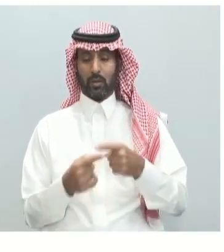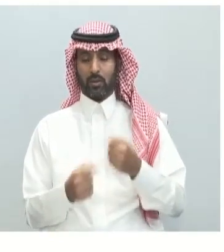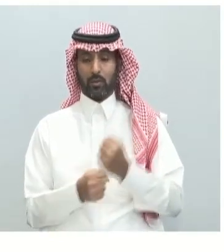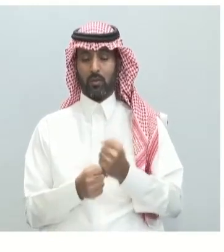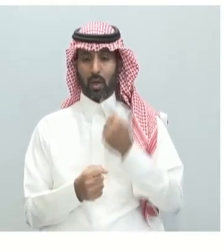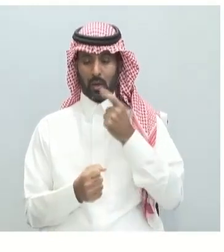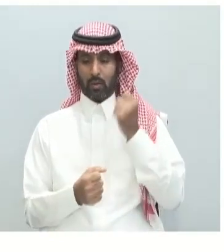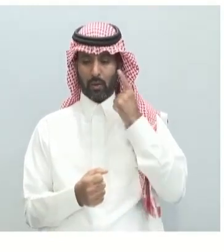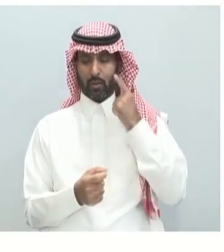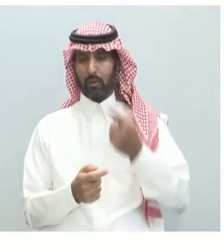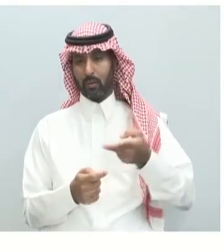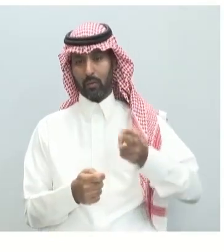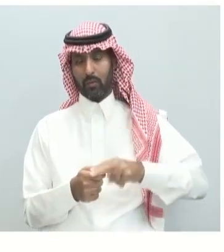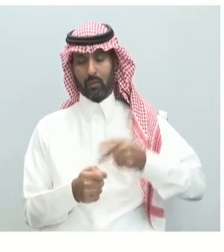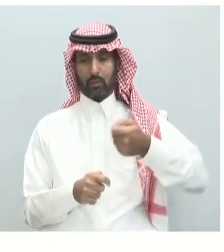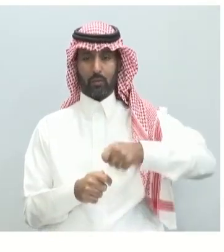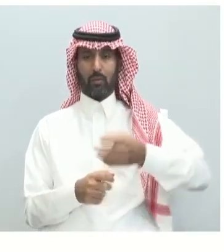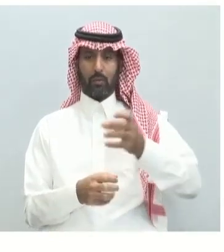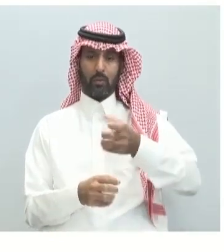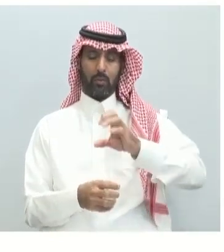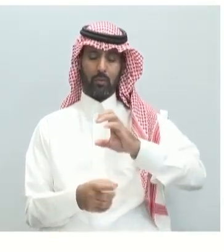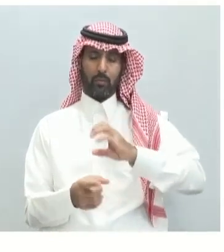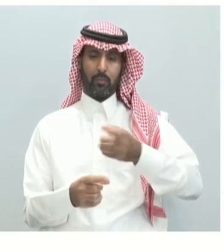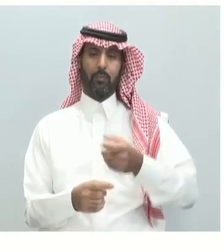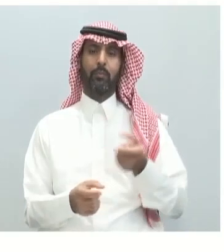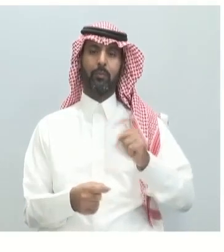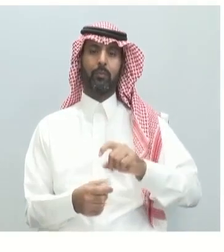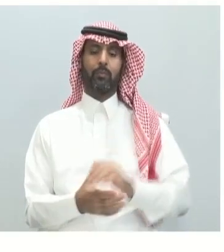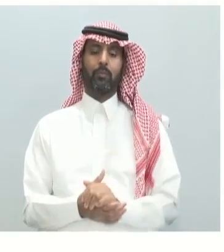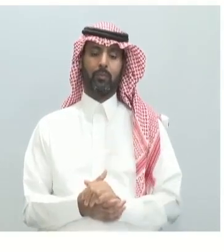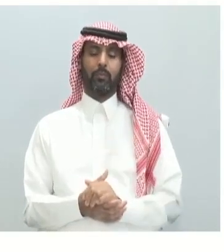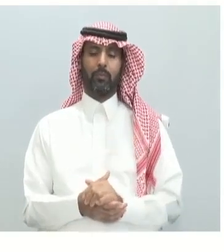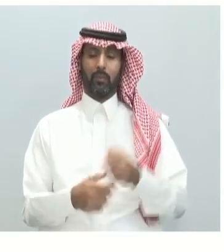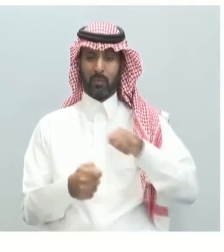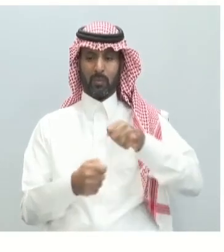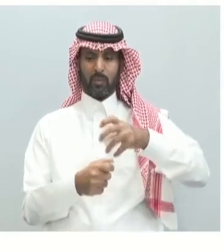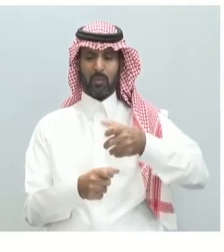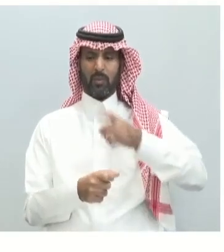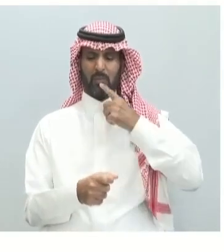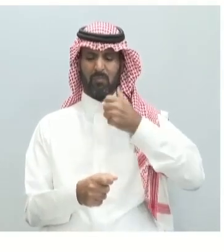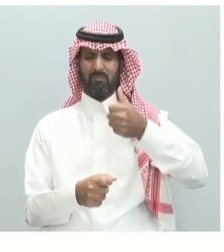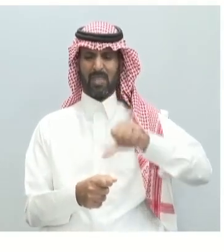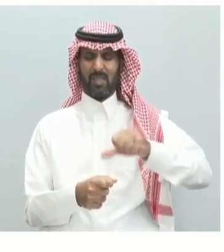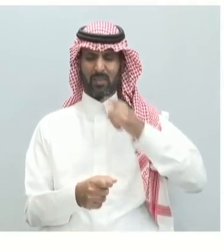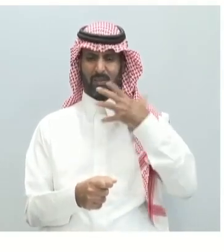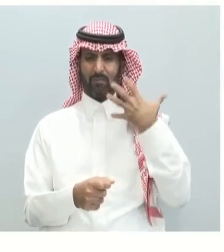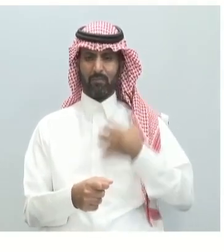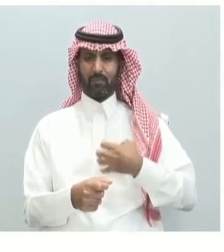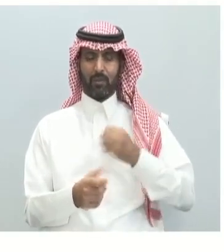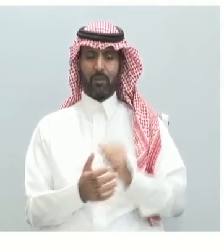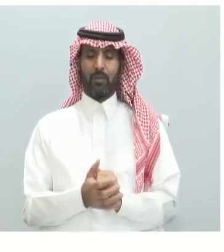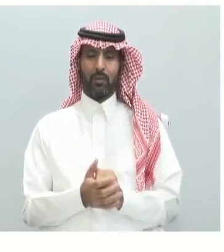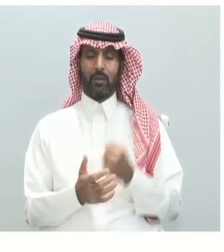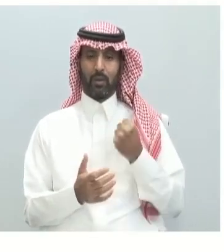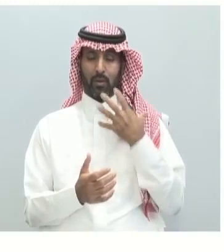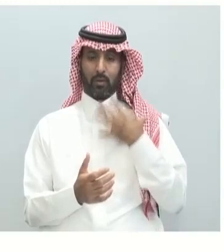at least recycle them most of the time. Andrea, anyway, plastic bottles are bad for your health. Elizabeth,